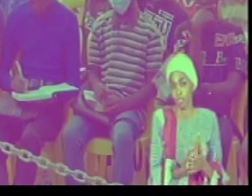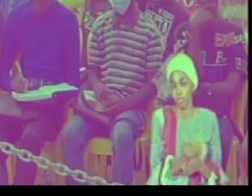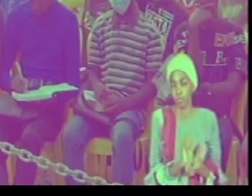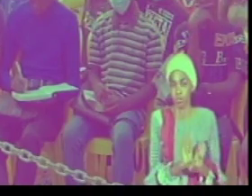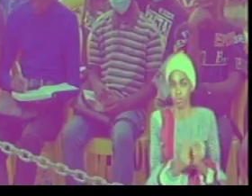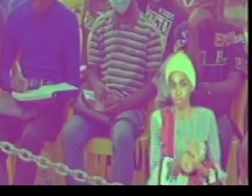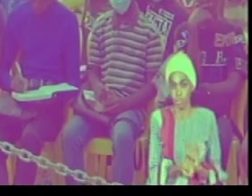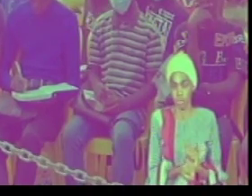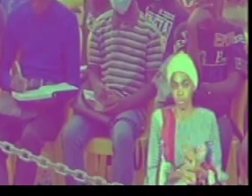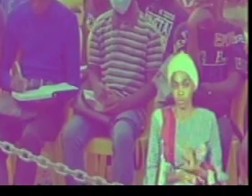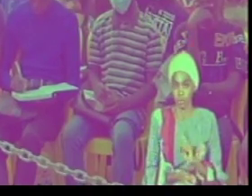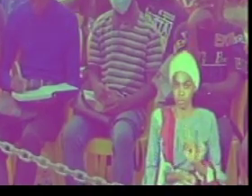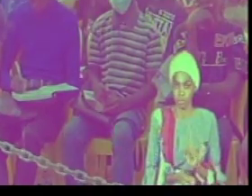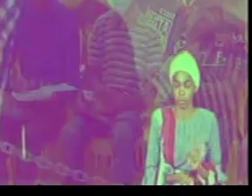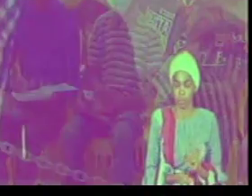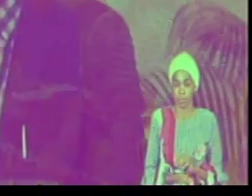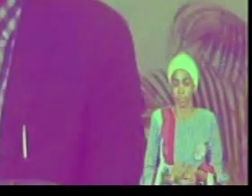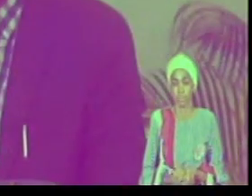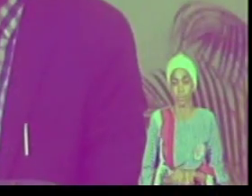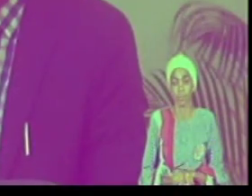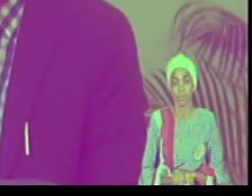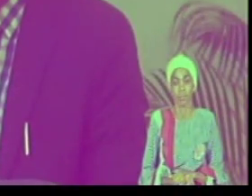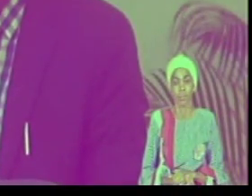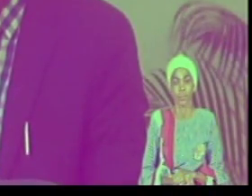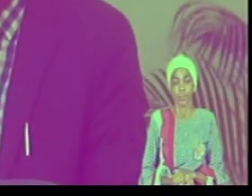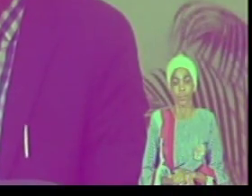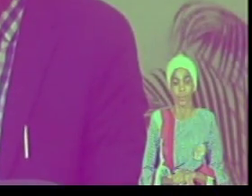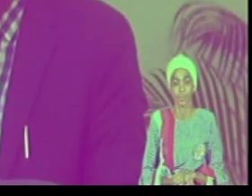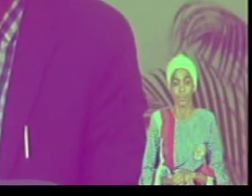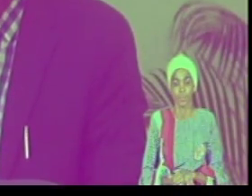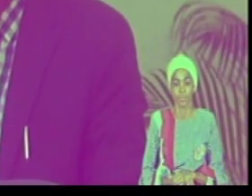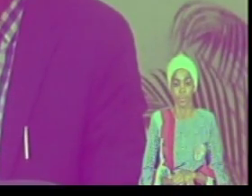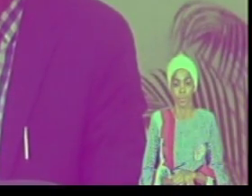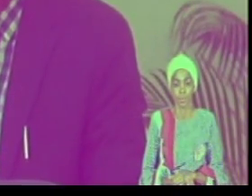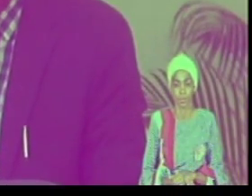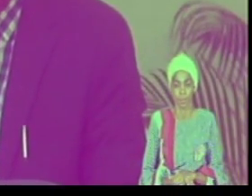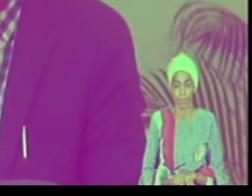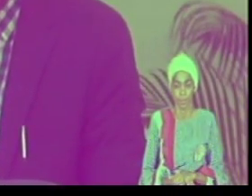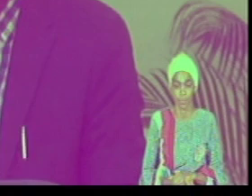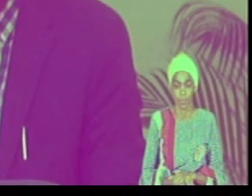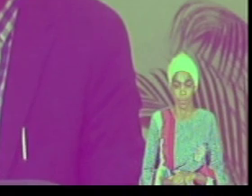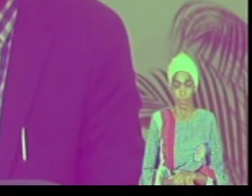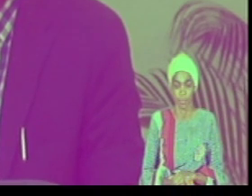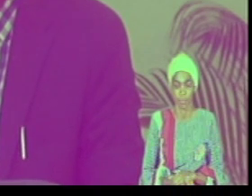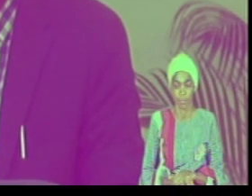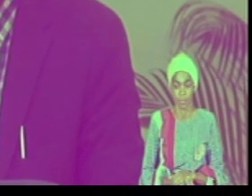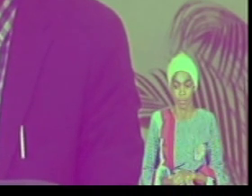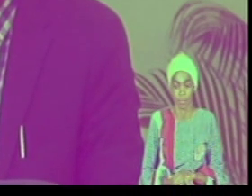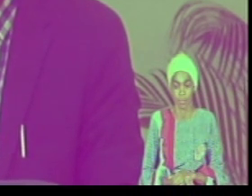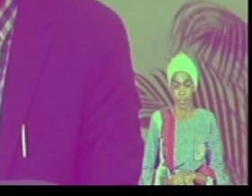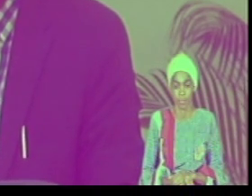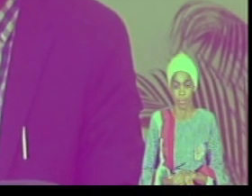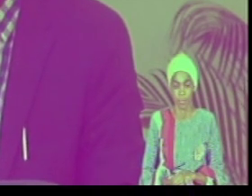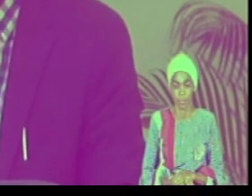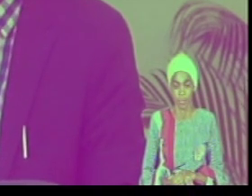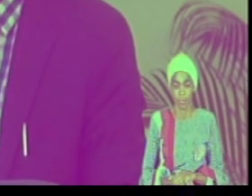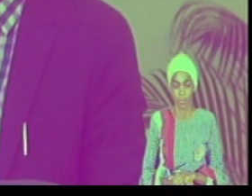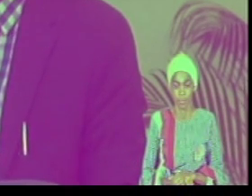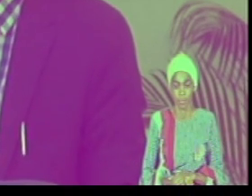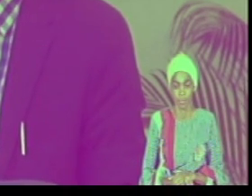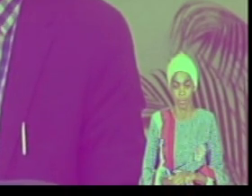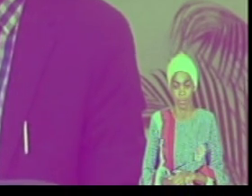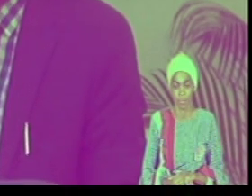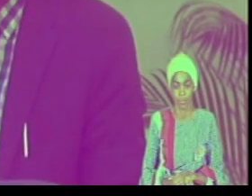I'll turn over the mic to Dr. Sam Jolayemi and Mr. Omolayo Adebayo